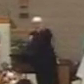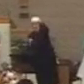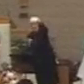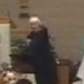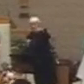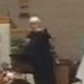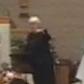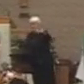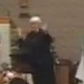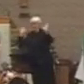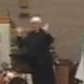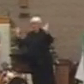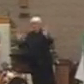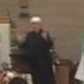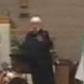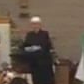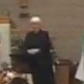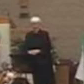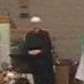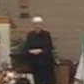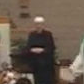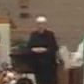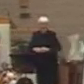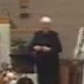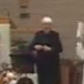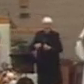just incredible. Look at that.